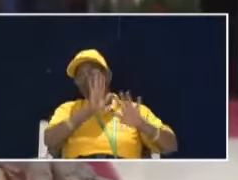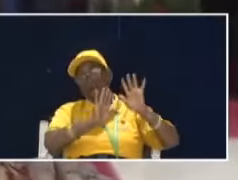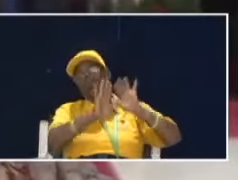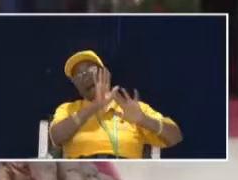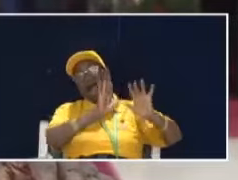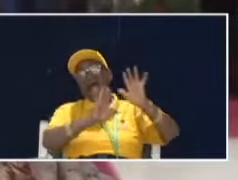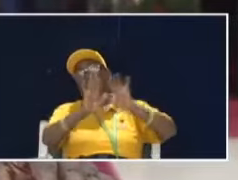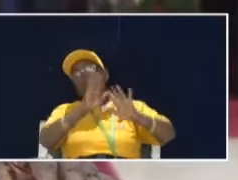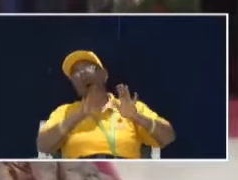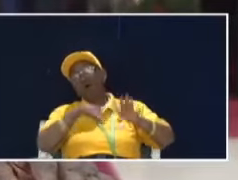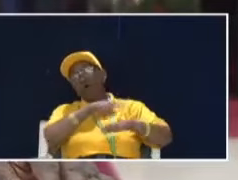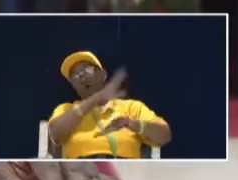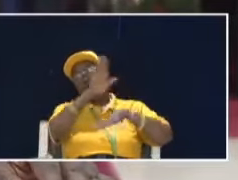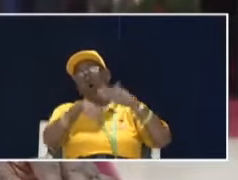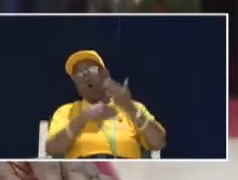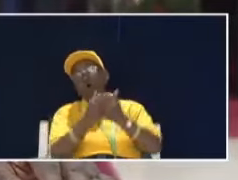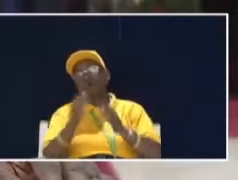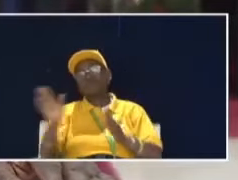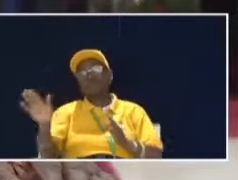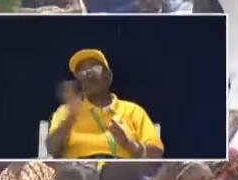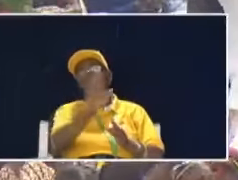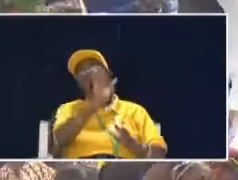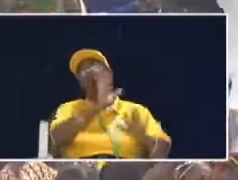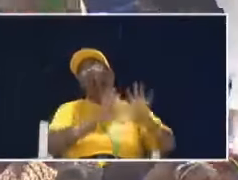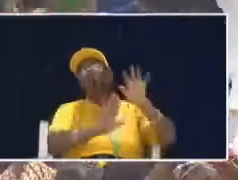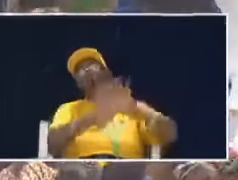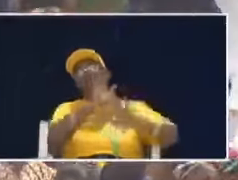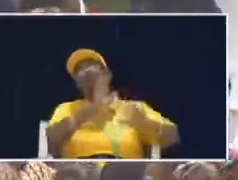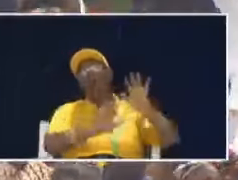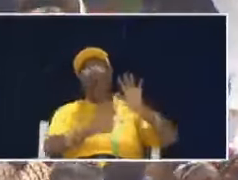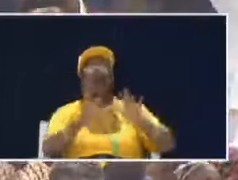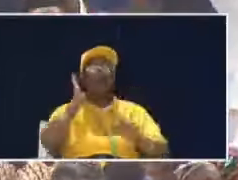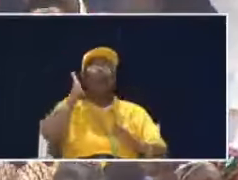all your headaches will be gone this year.